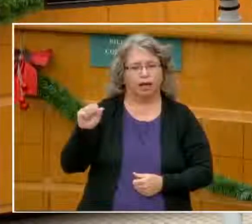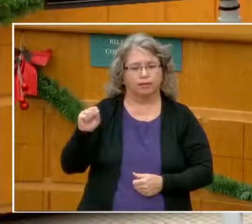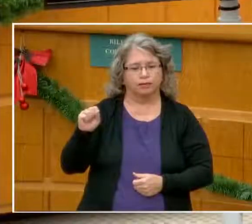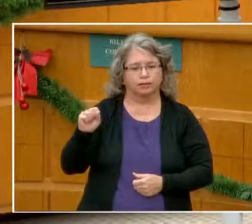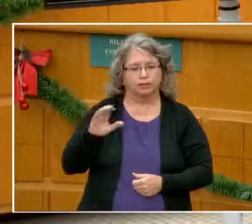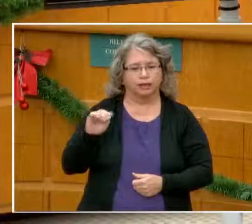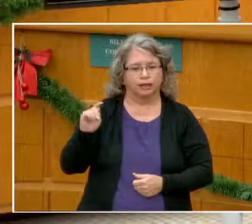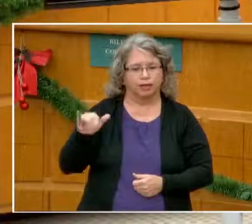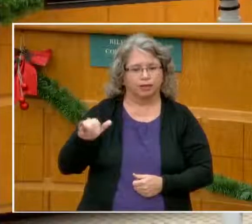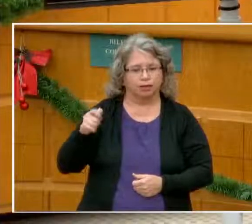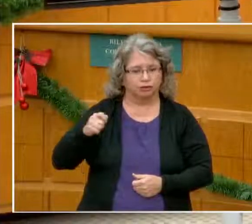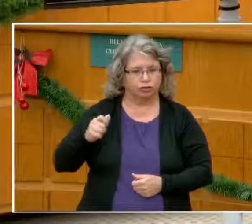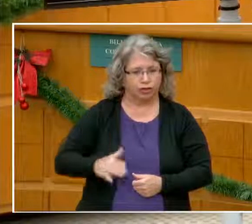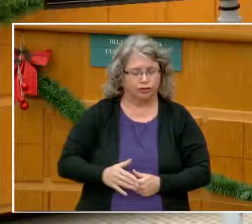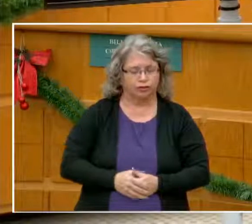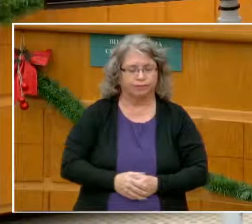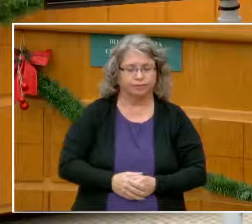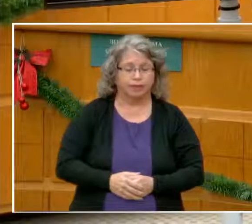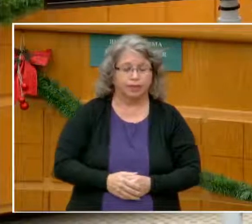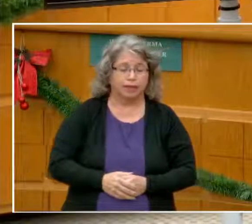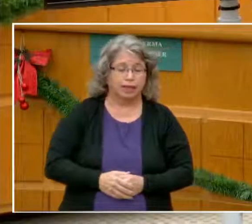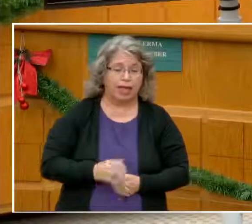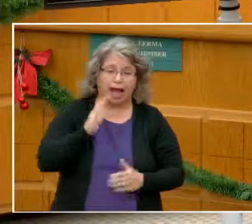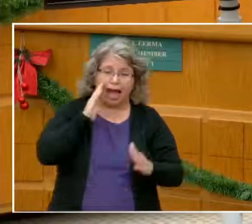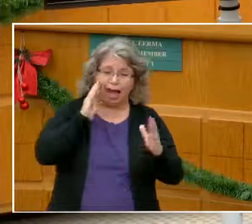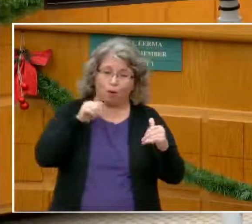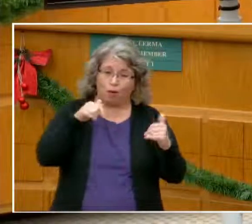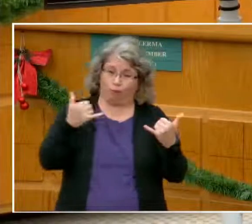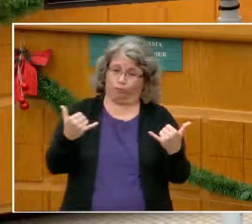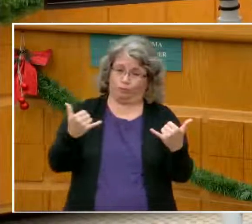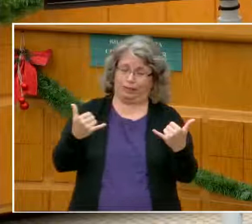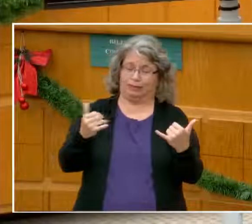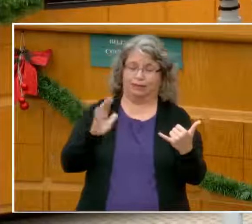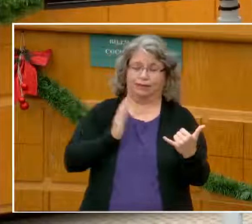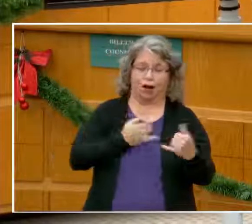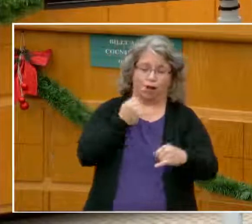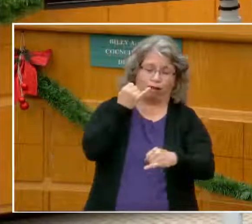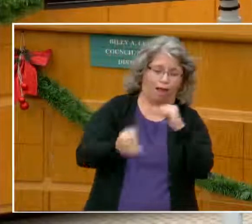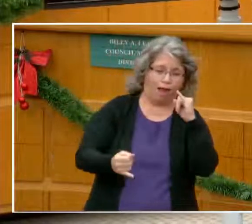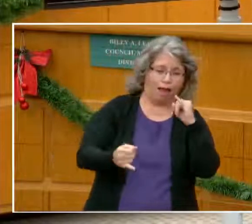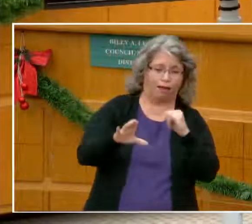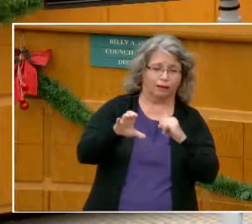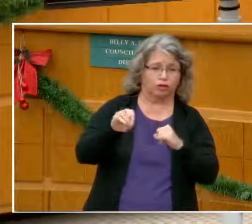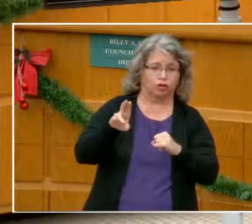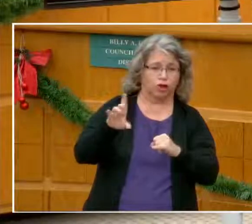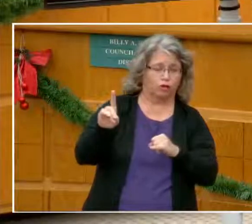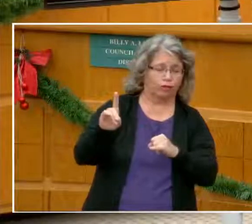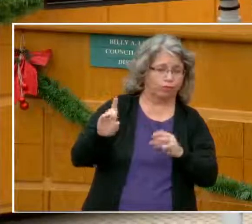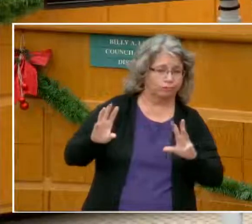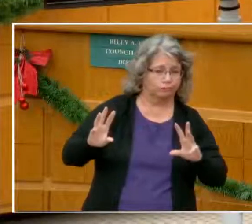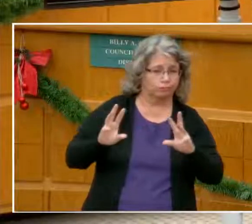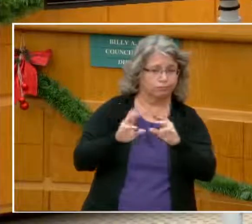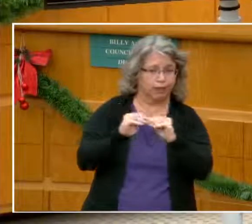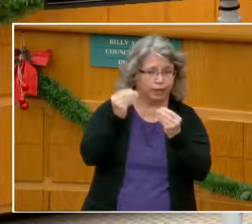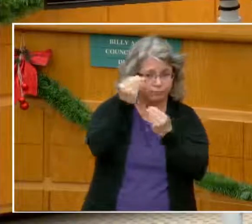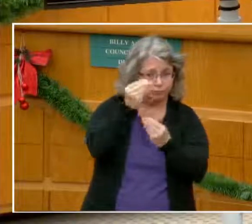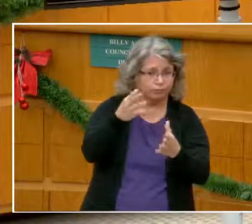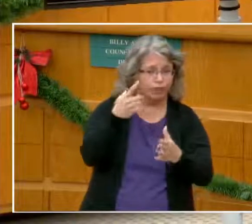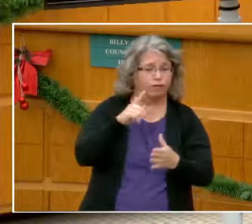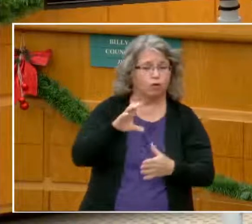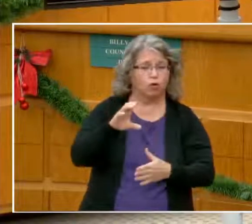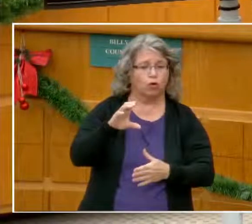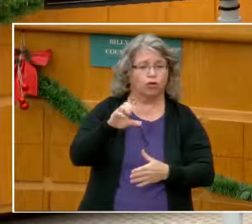Well, this, I hope, is our last COVID briefing for 2021. But I want you to stay